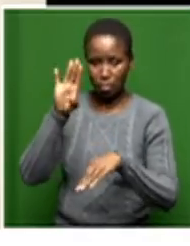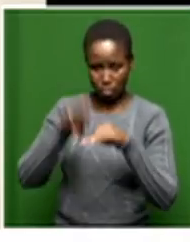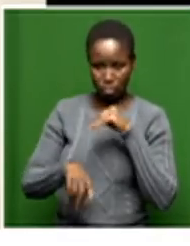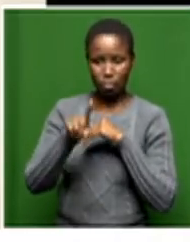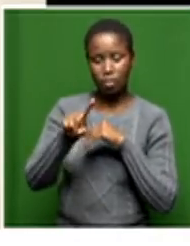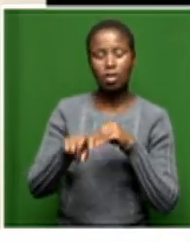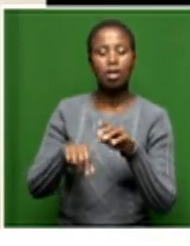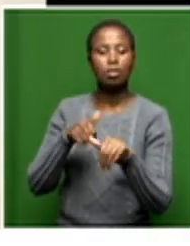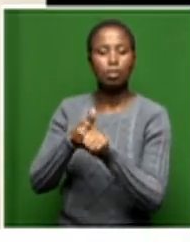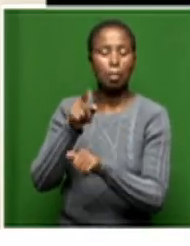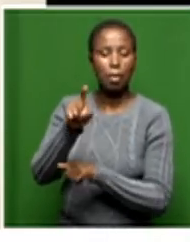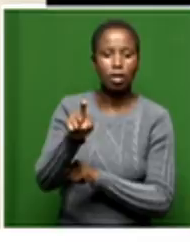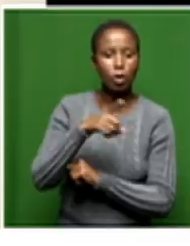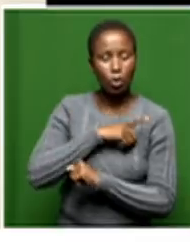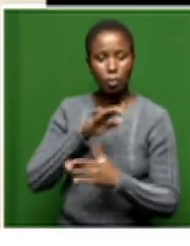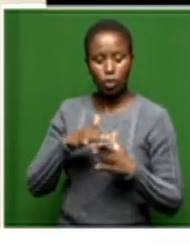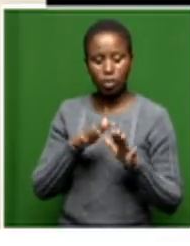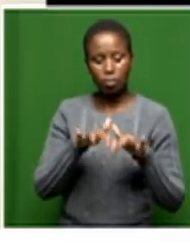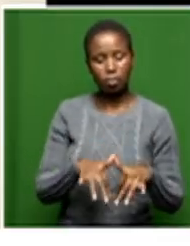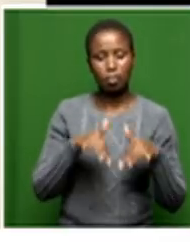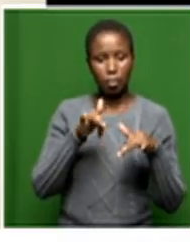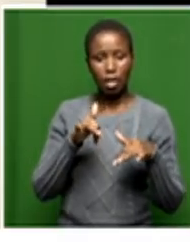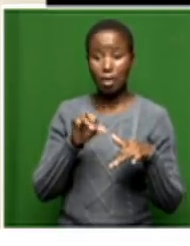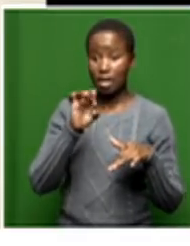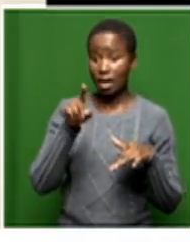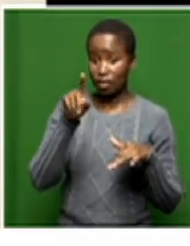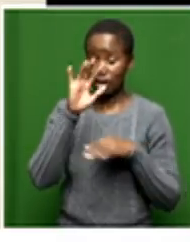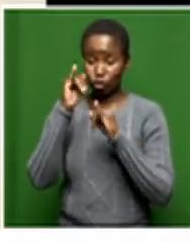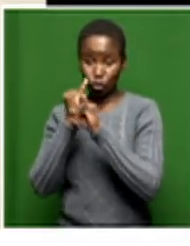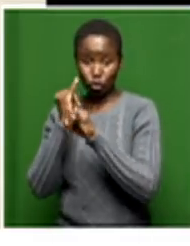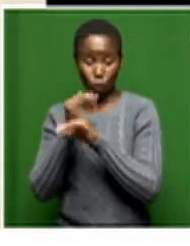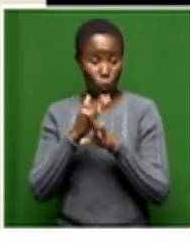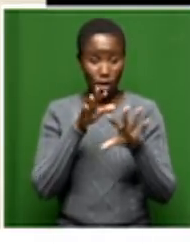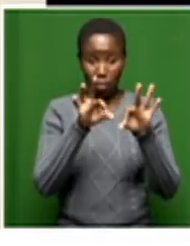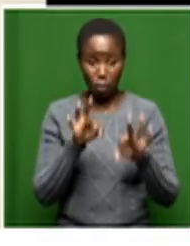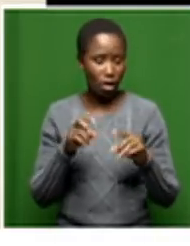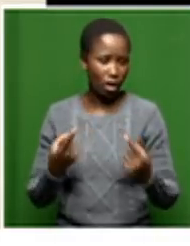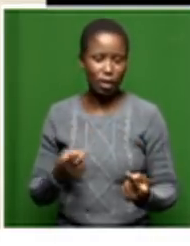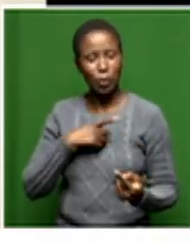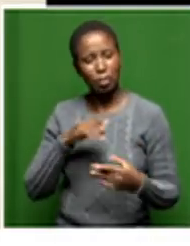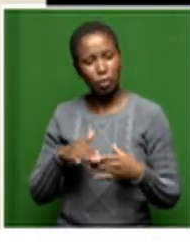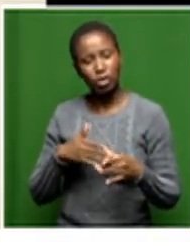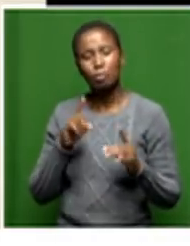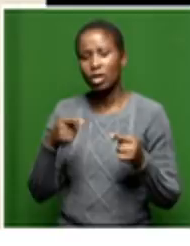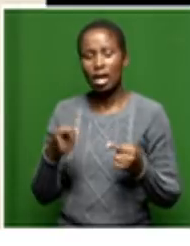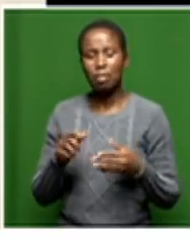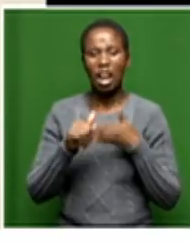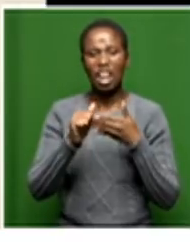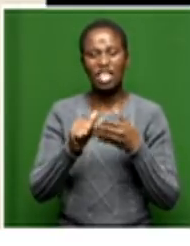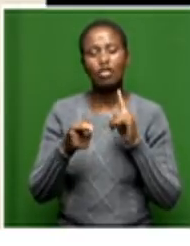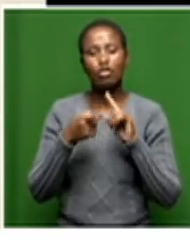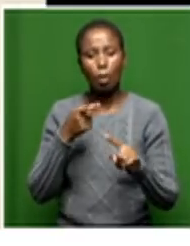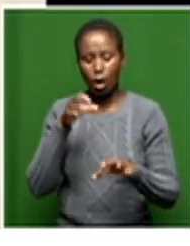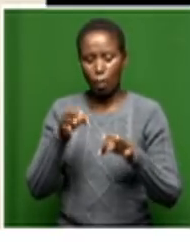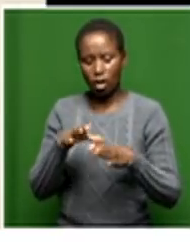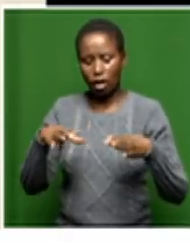work, parliament as an institution will never function properly. It can't be left to a few political parties or a minority to